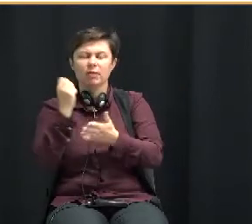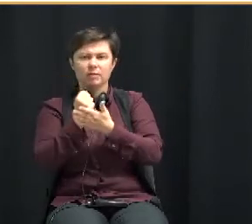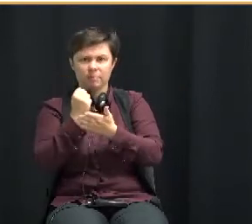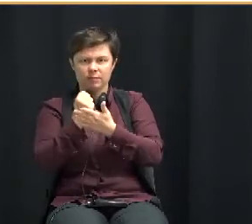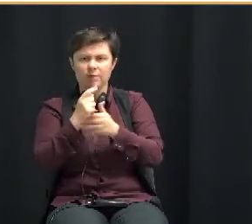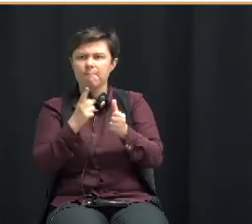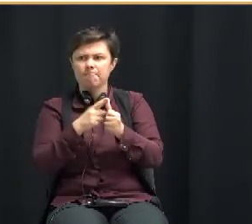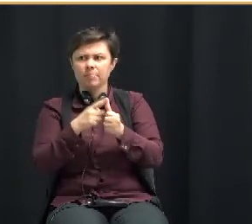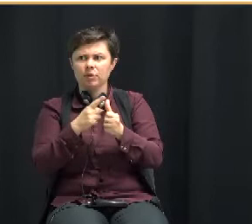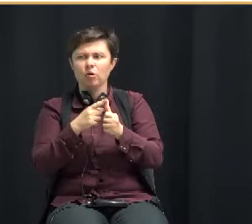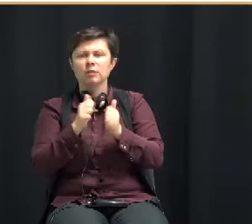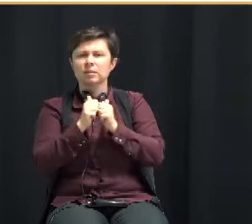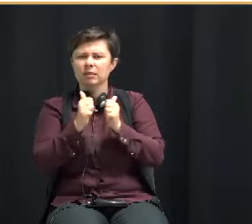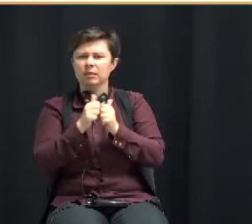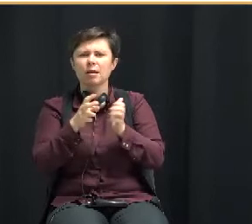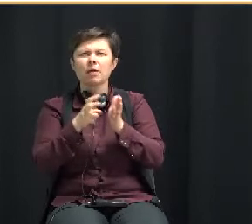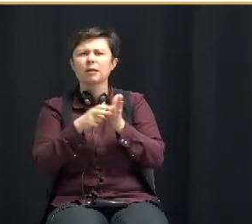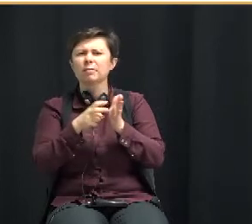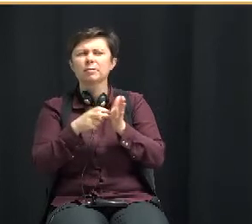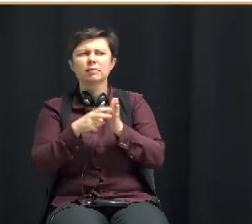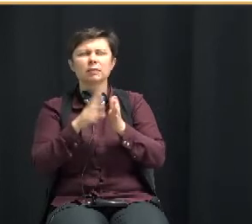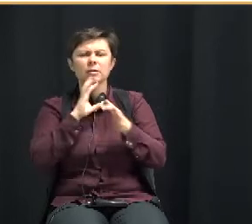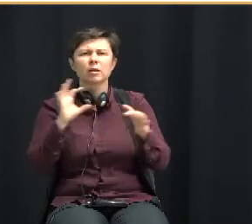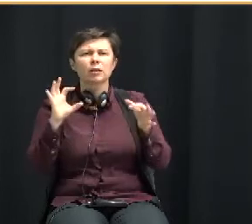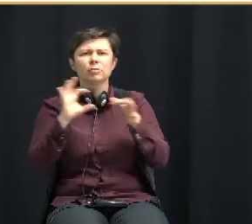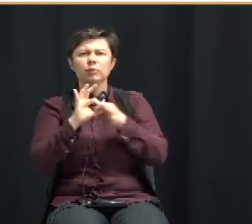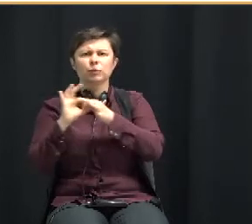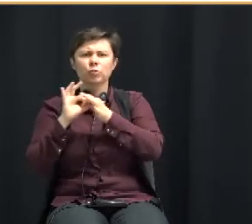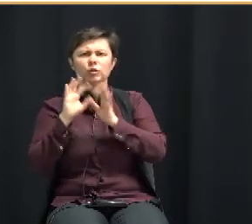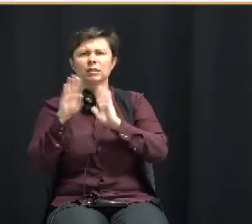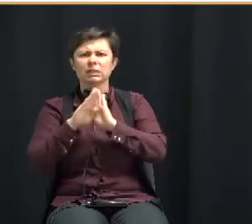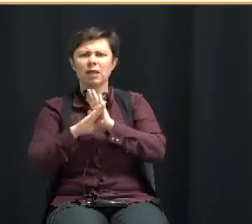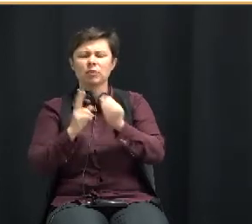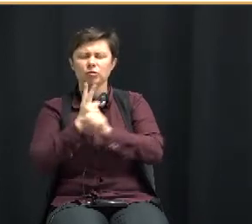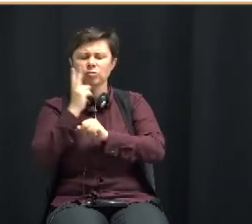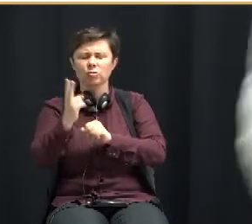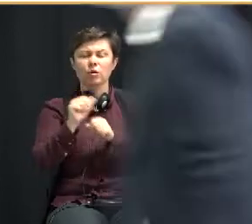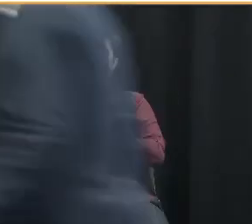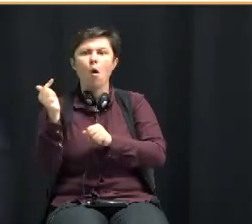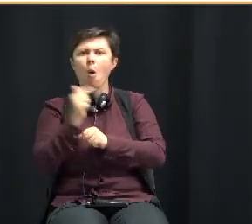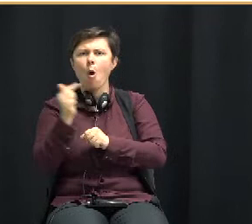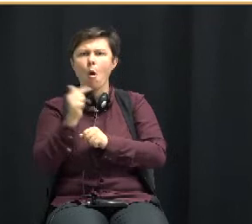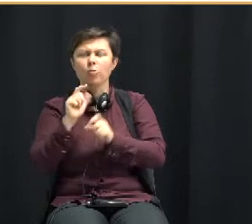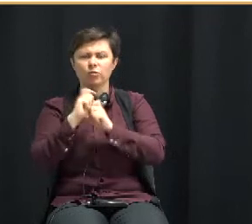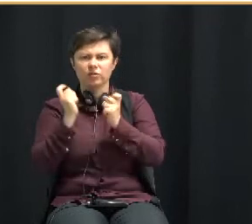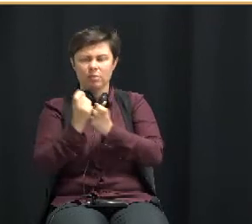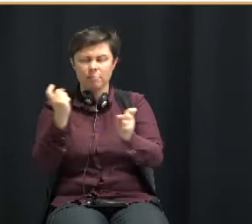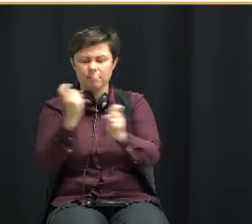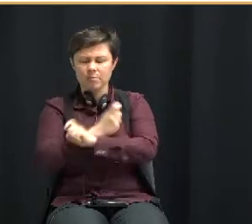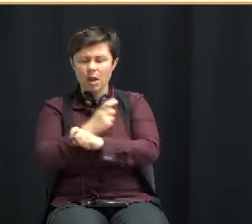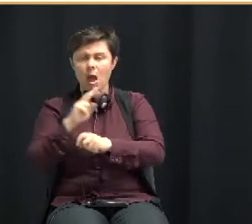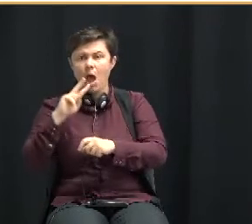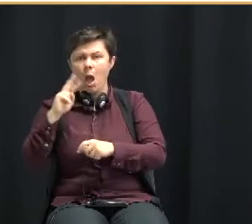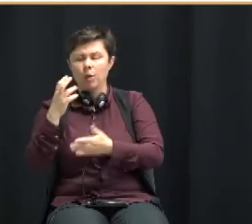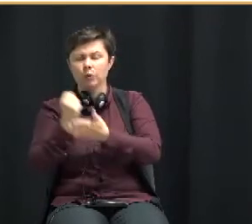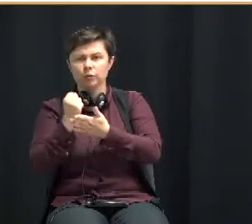wants to show you two aims of this program. The first one is the lack of cohesive standards of accessibility that are present